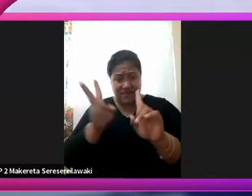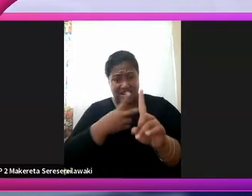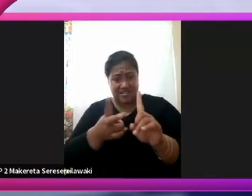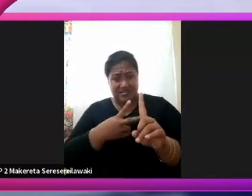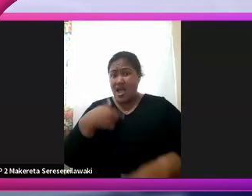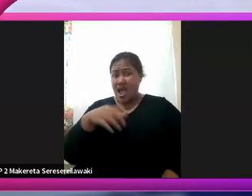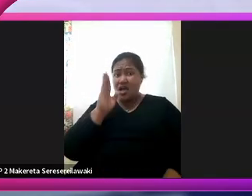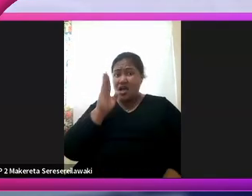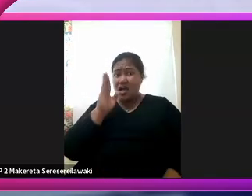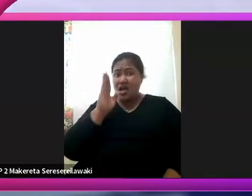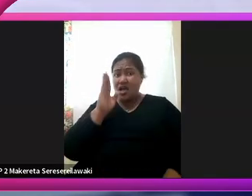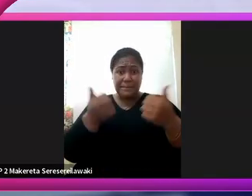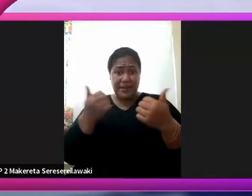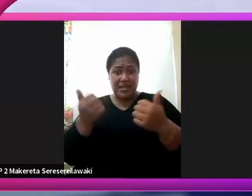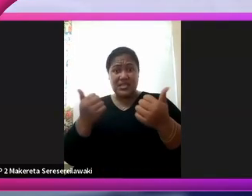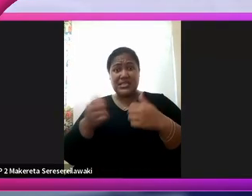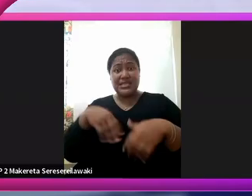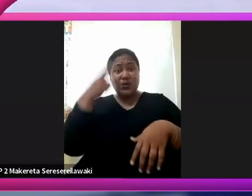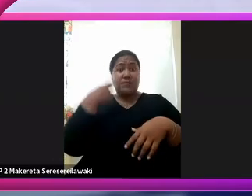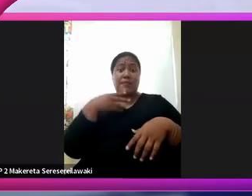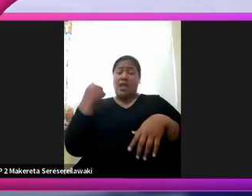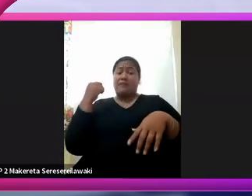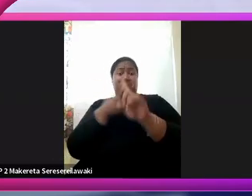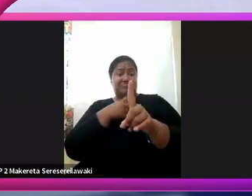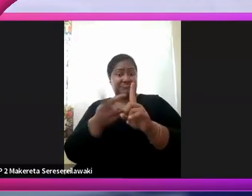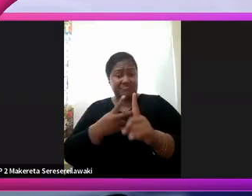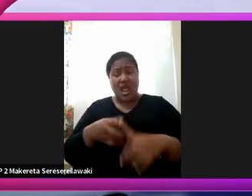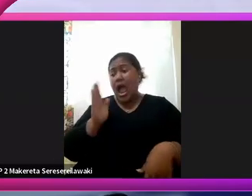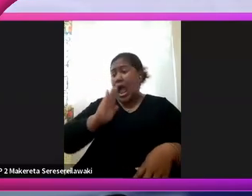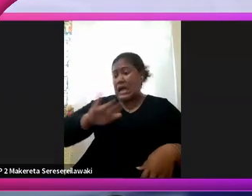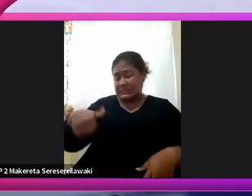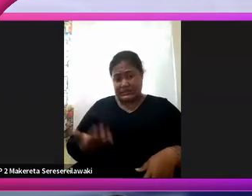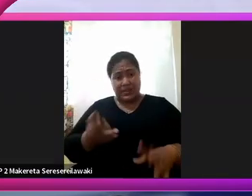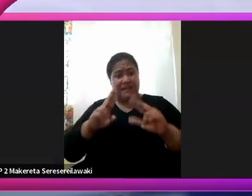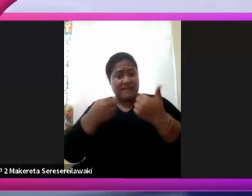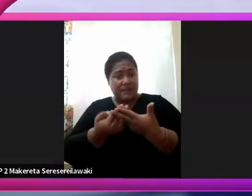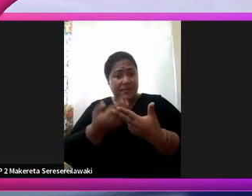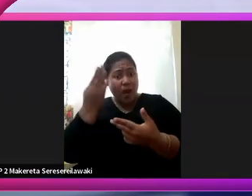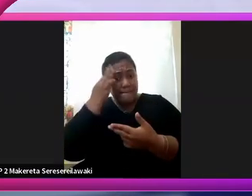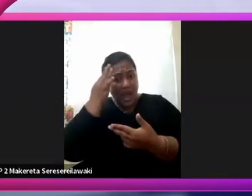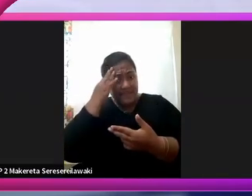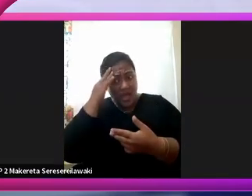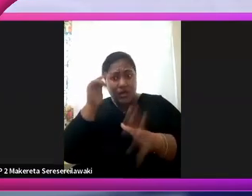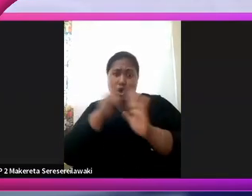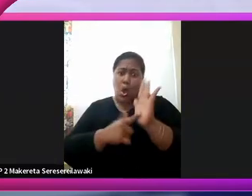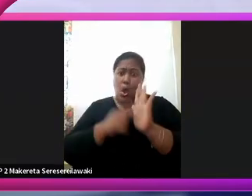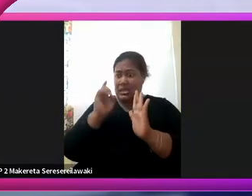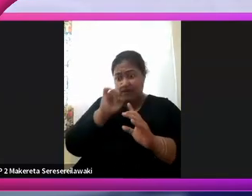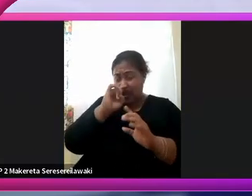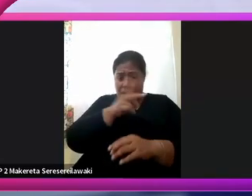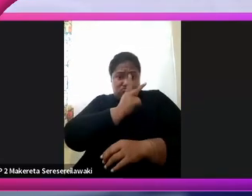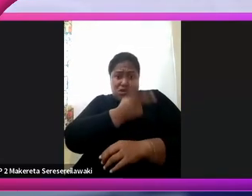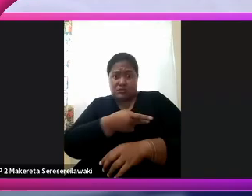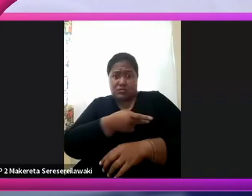have been violenced by a husband, by a family, or by a mother-in-law if she cannot conceive, but they don't